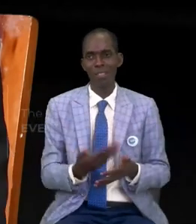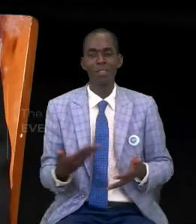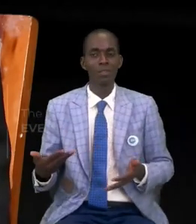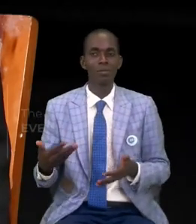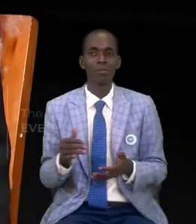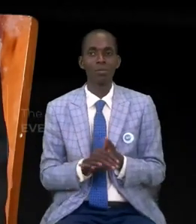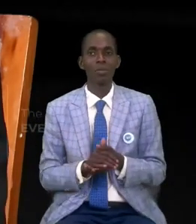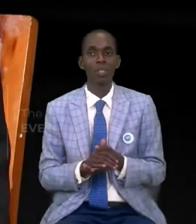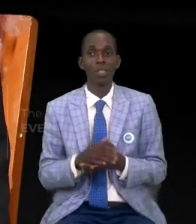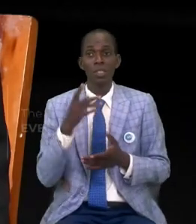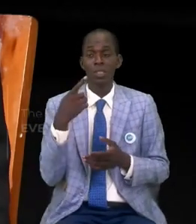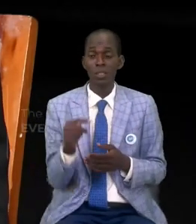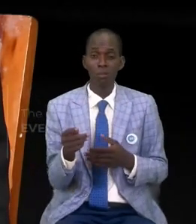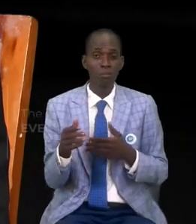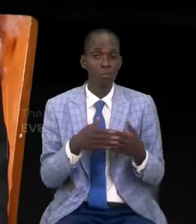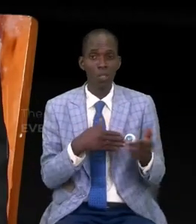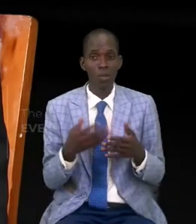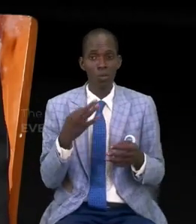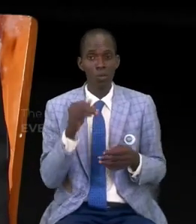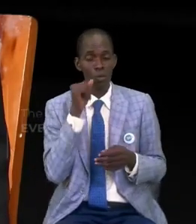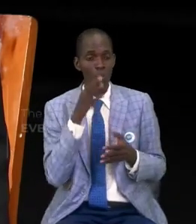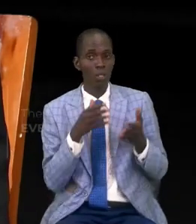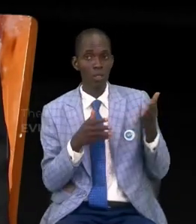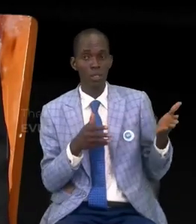the heart, yes, it's one of the